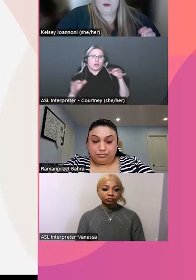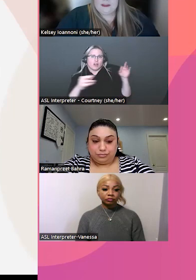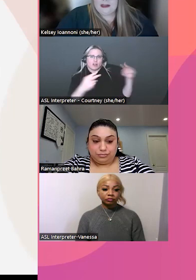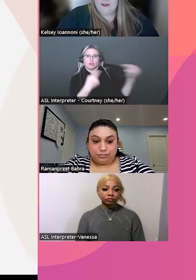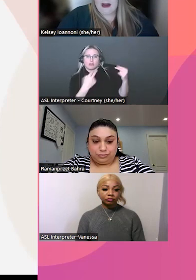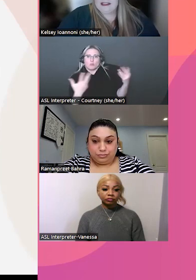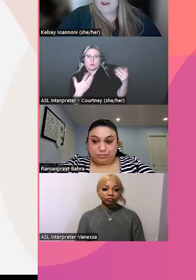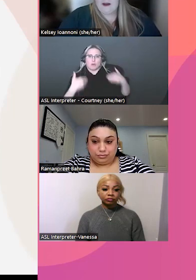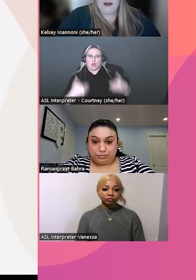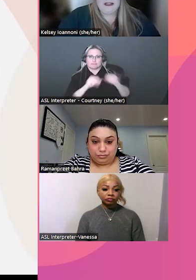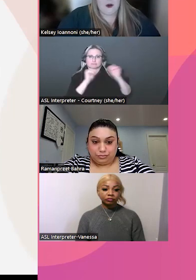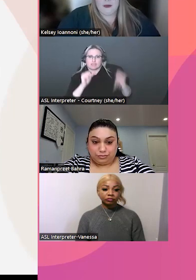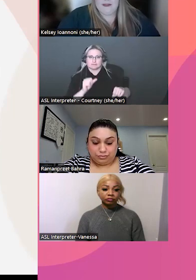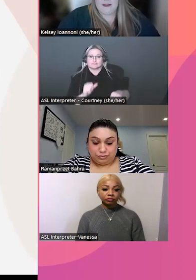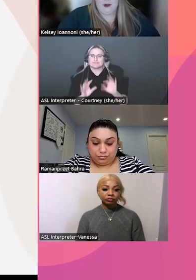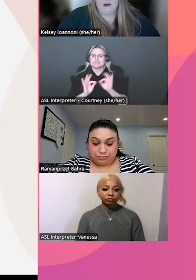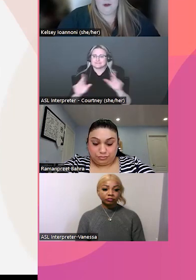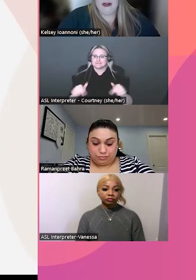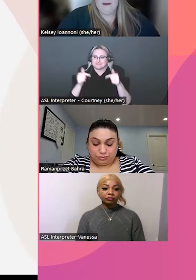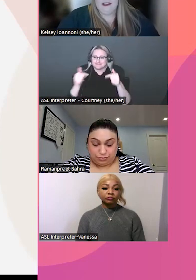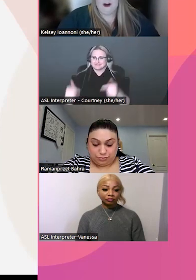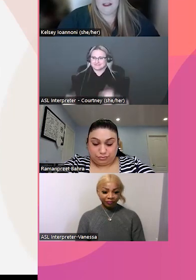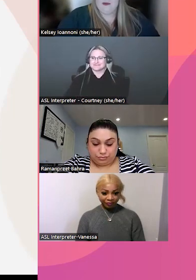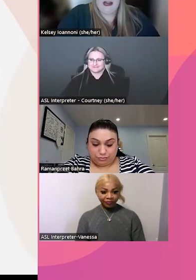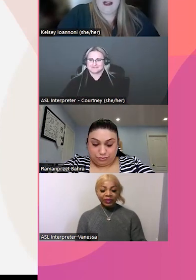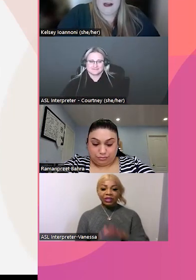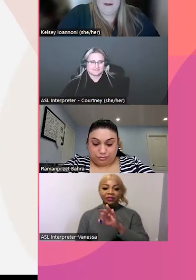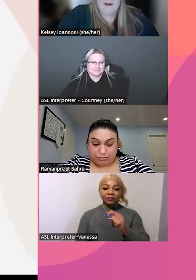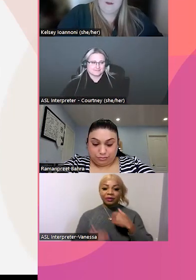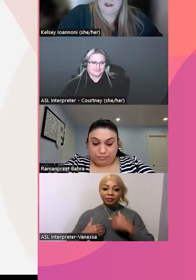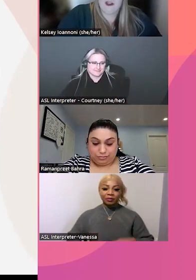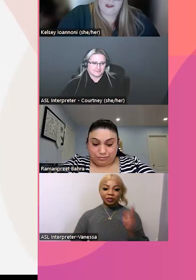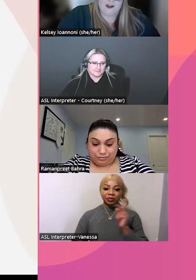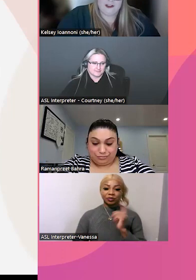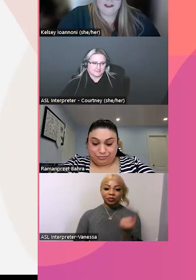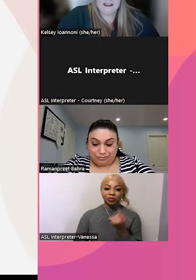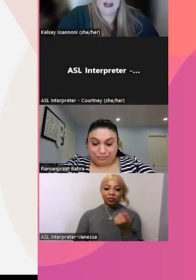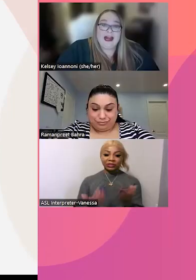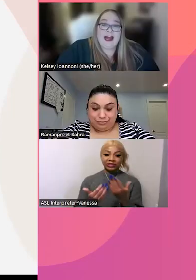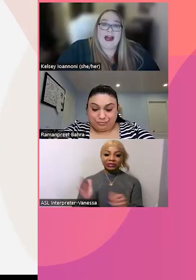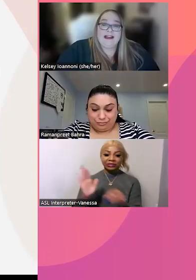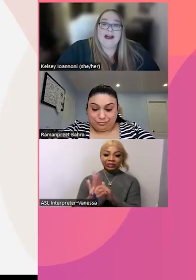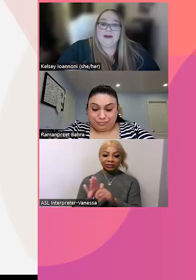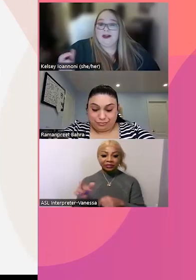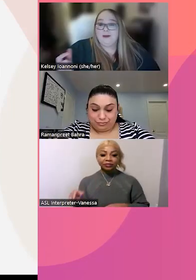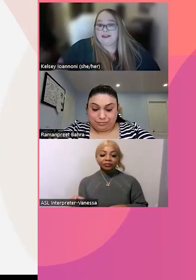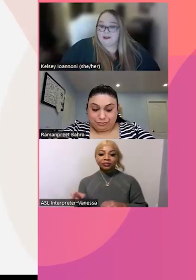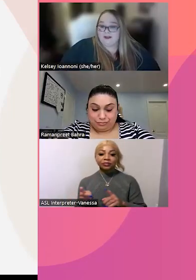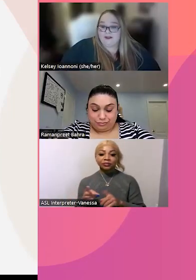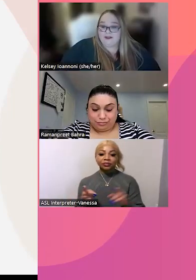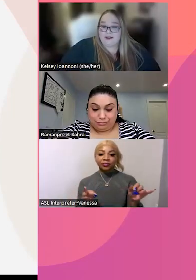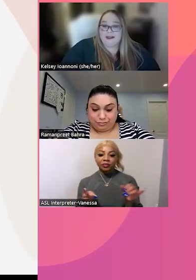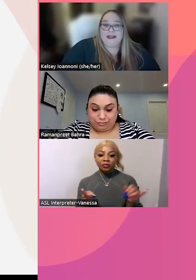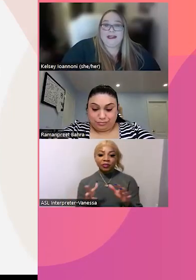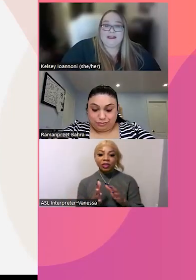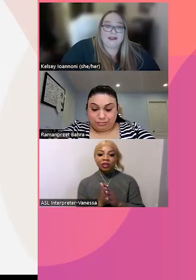With respect to fatness, the fat body is always visible when it comes into contact with anybody, but especially with doctors. And the accompanying perception of